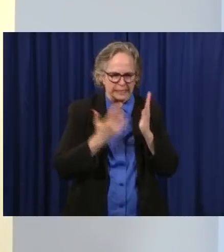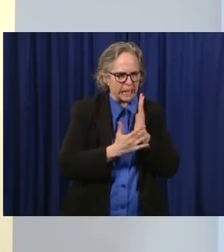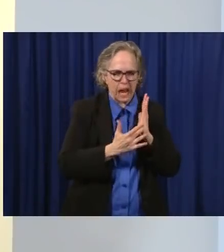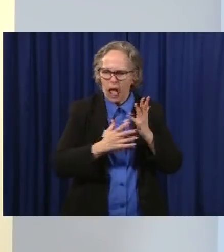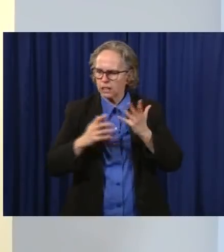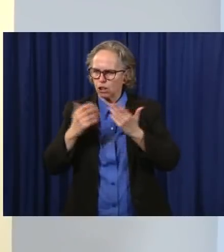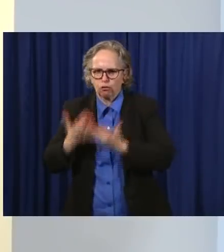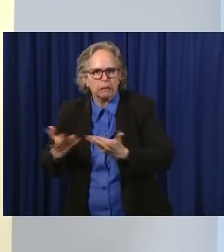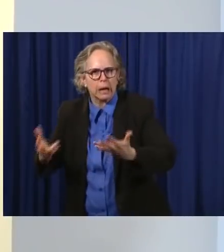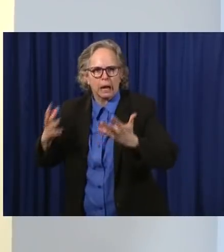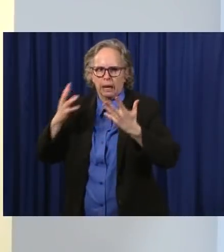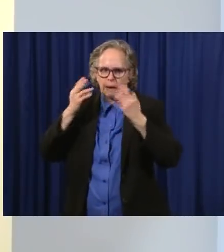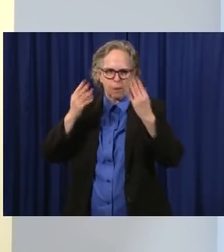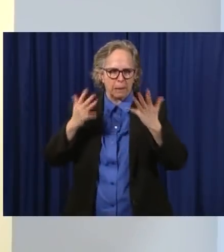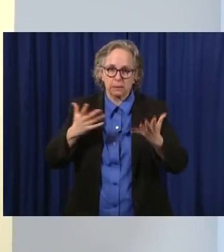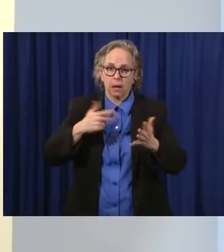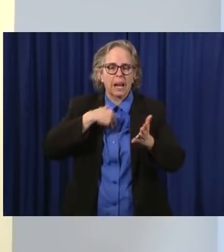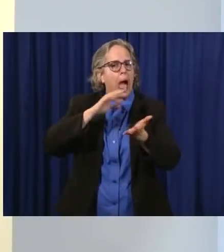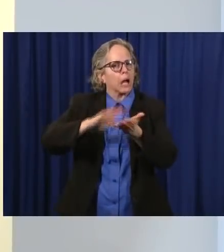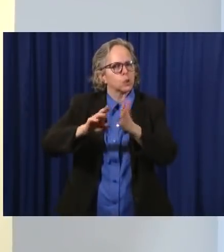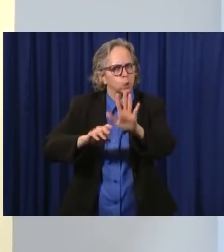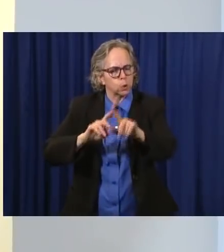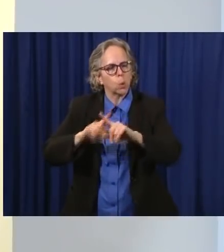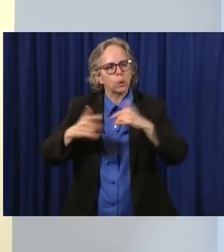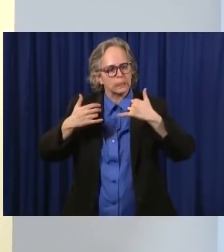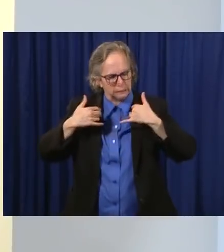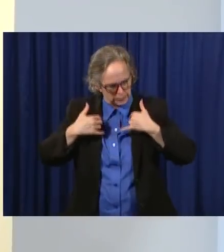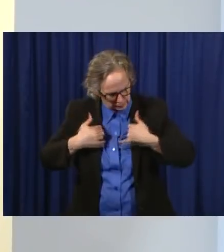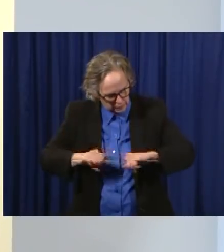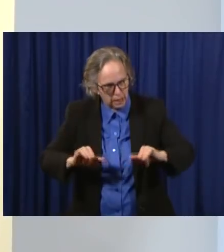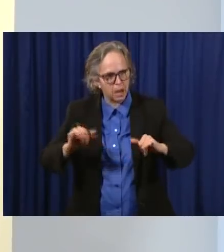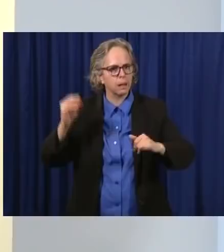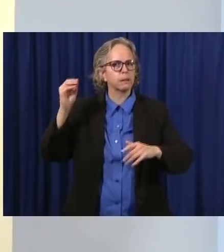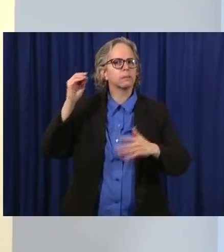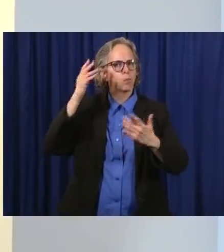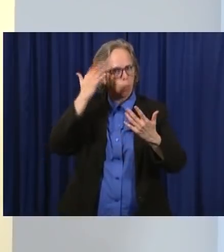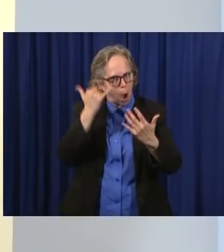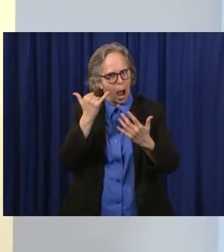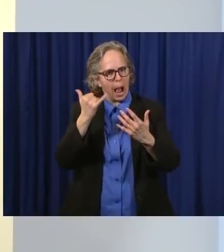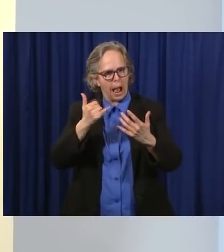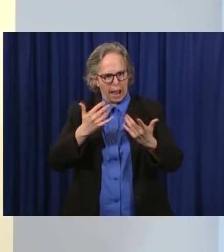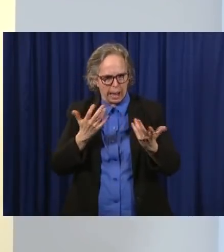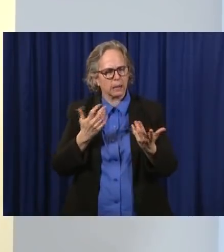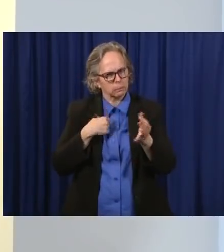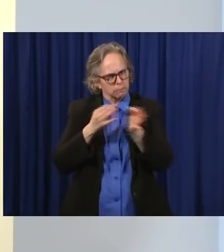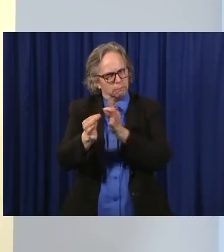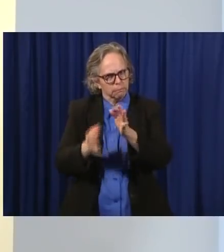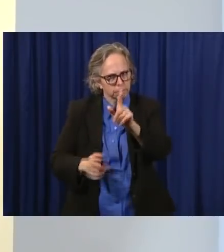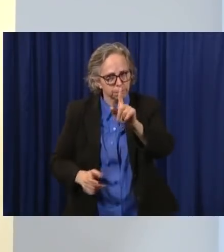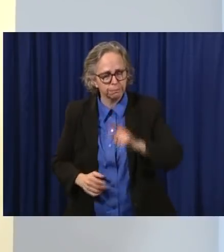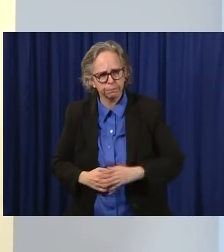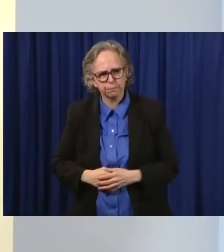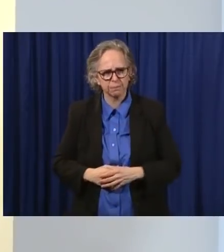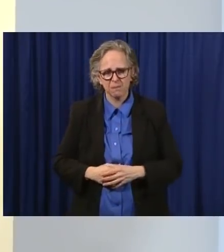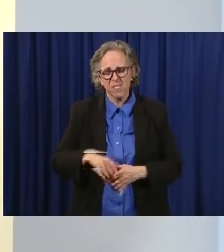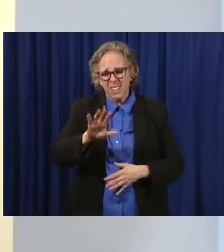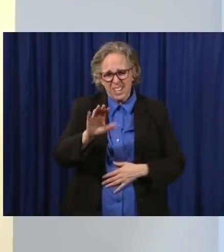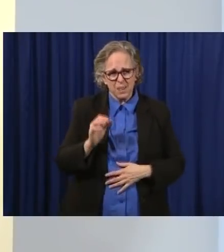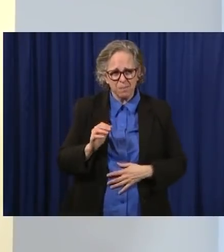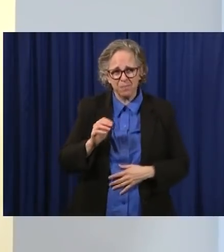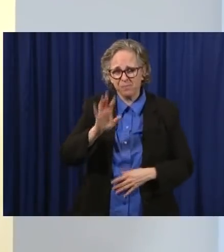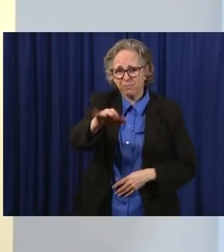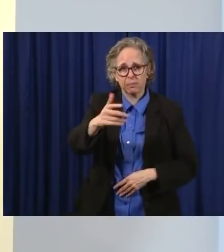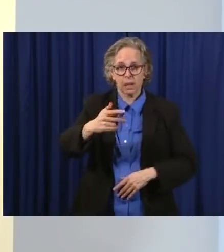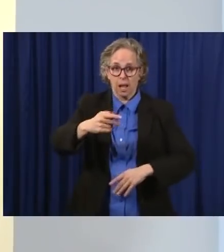an excuse, it's just the explanation, it's the reason. And it's not going to be acceptable until everybody can